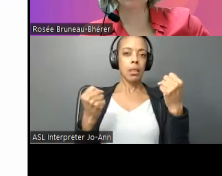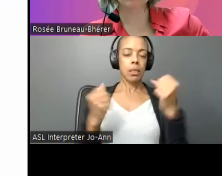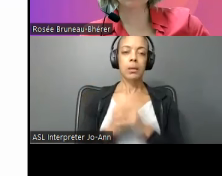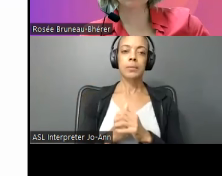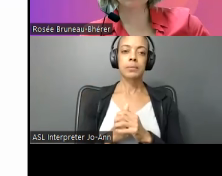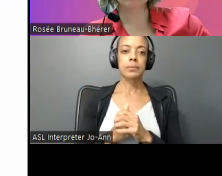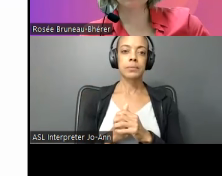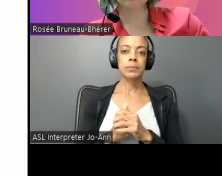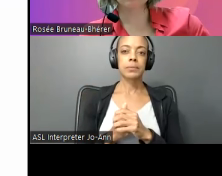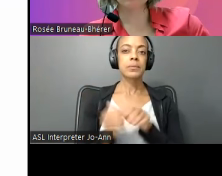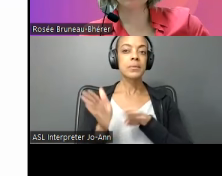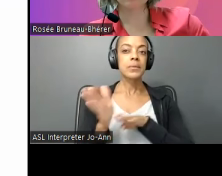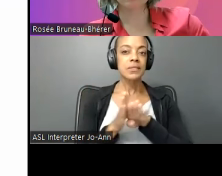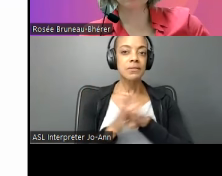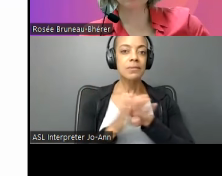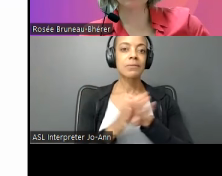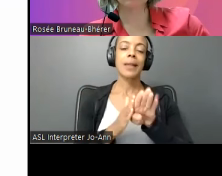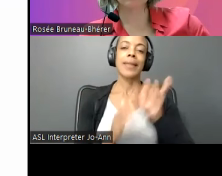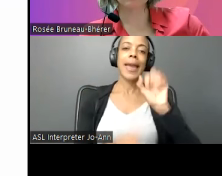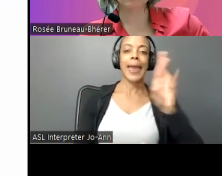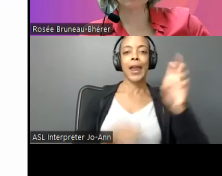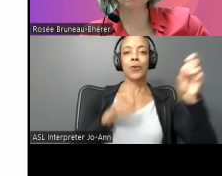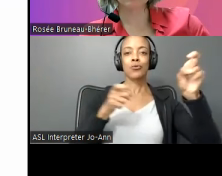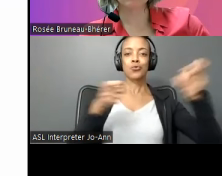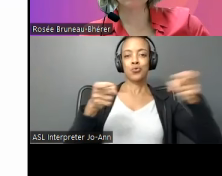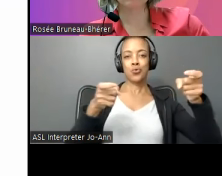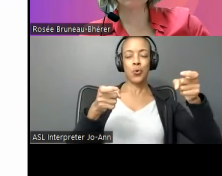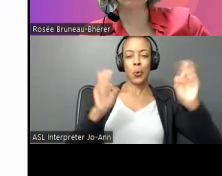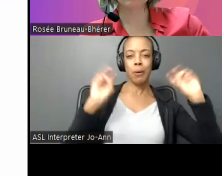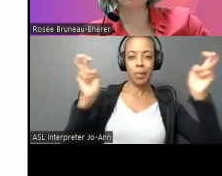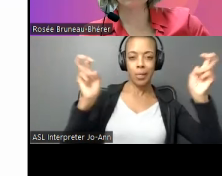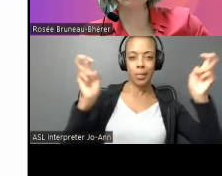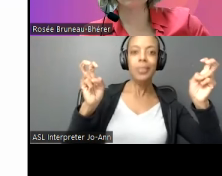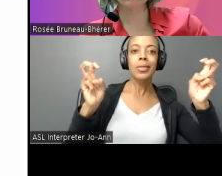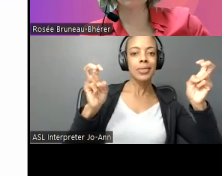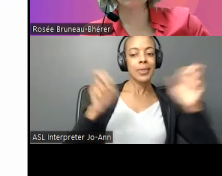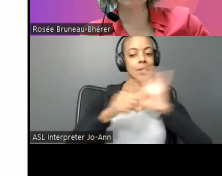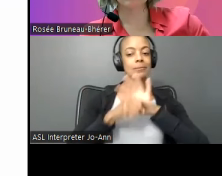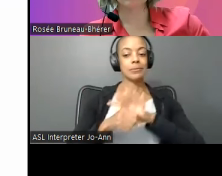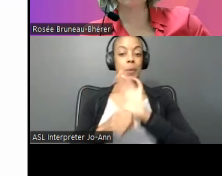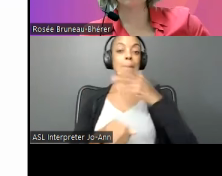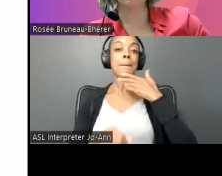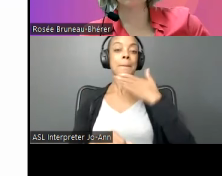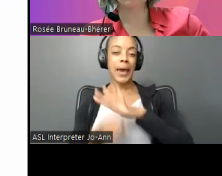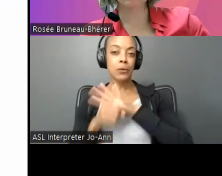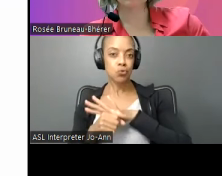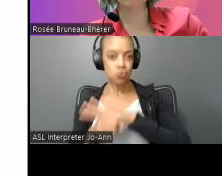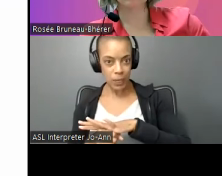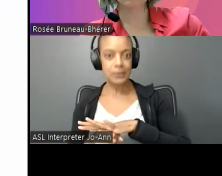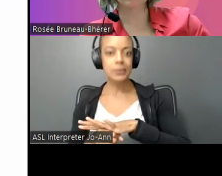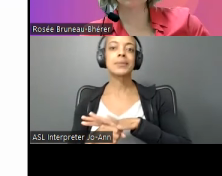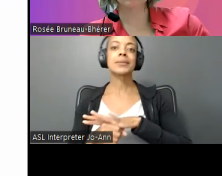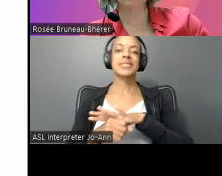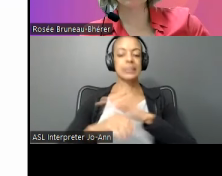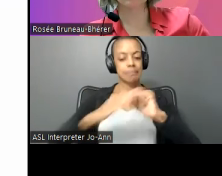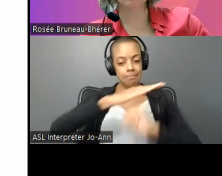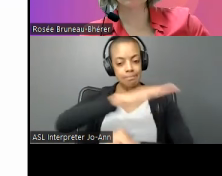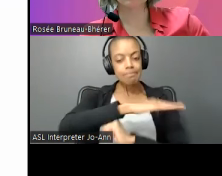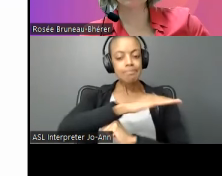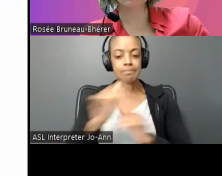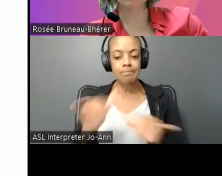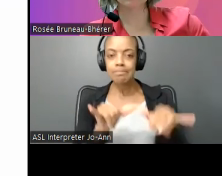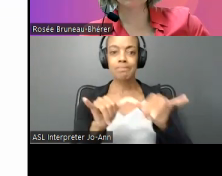Developing effective air traffic control, overcoming toxic stress, and building solid brain architecture are things kids can't do on their